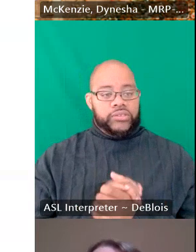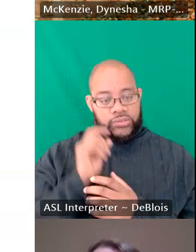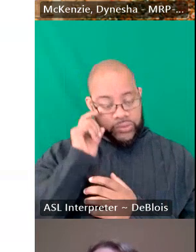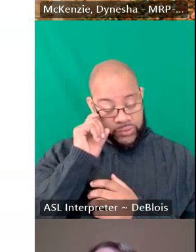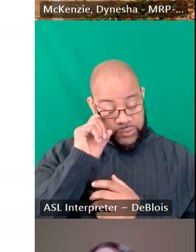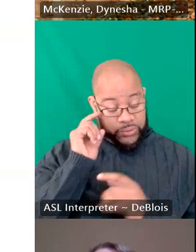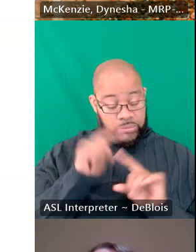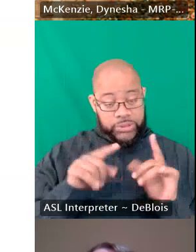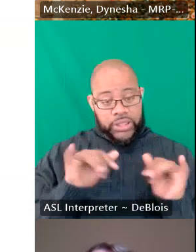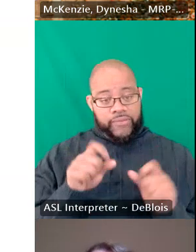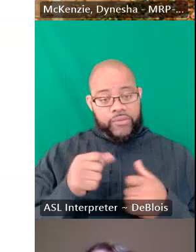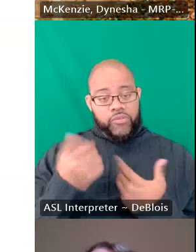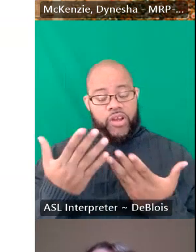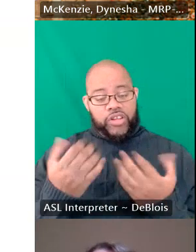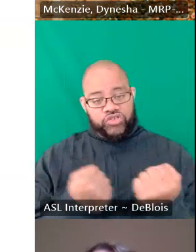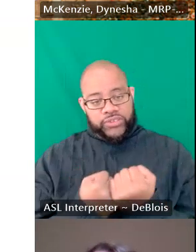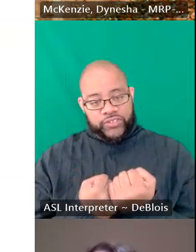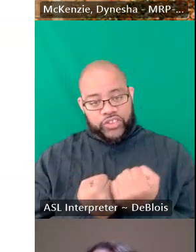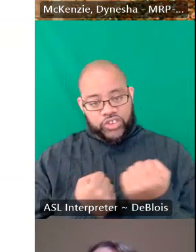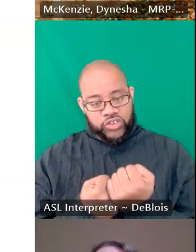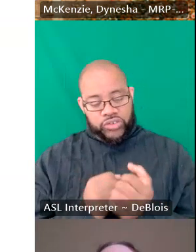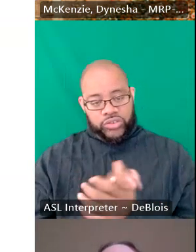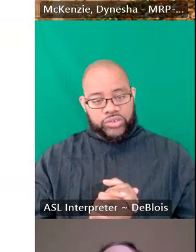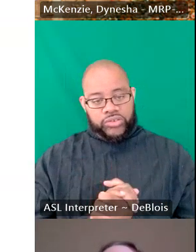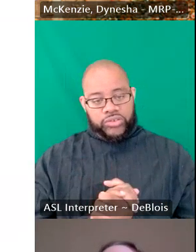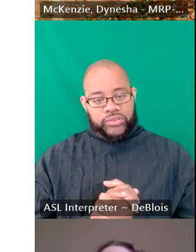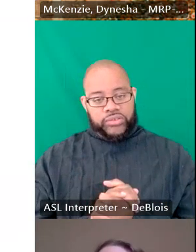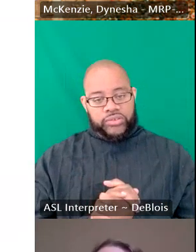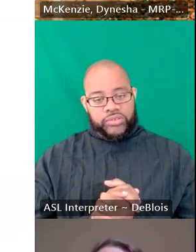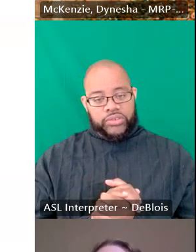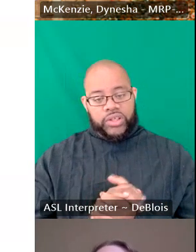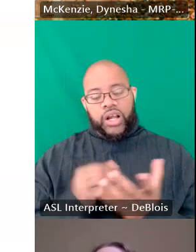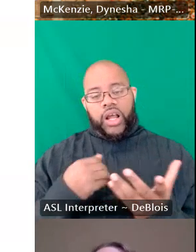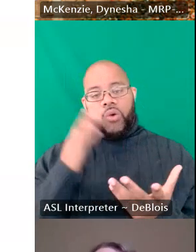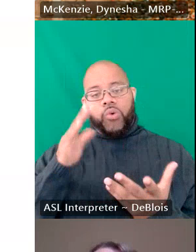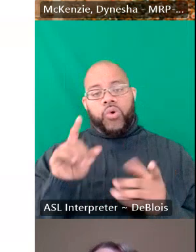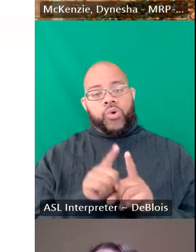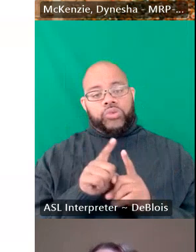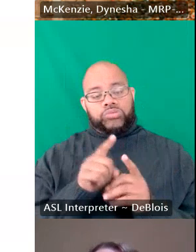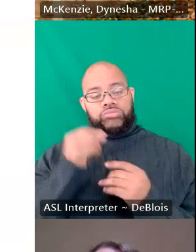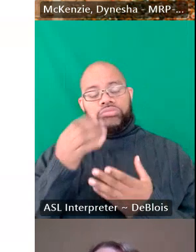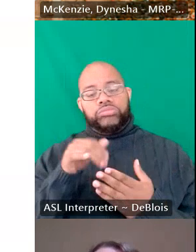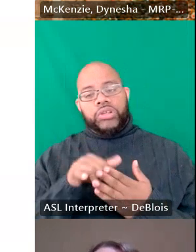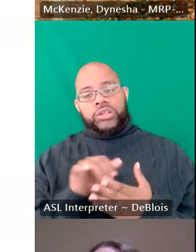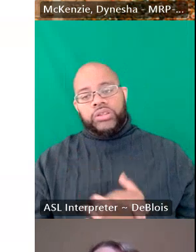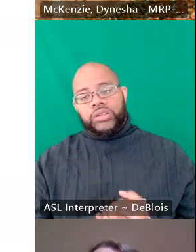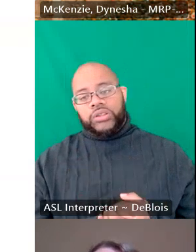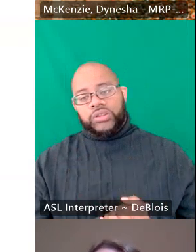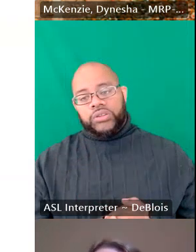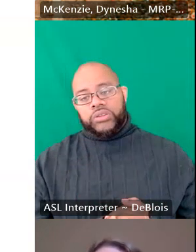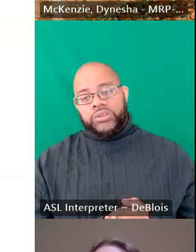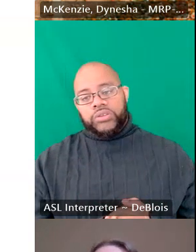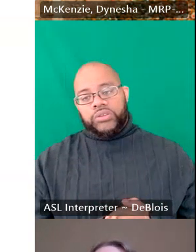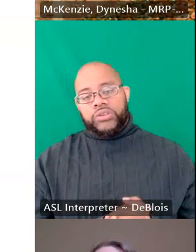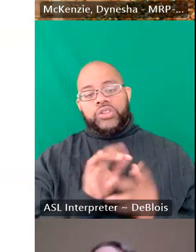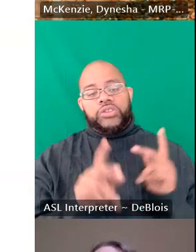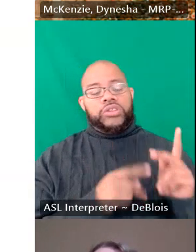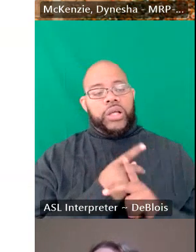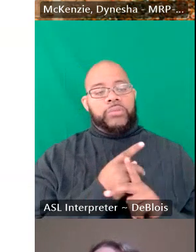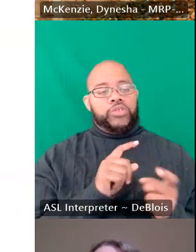but you still have to provide justifications if that's what you want to do. And I will also note that those types of